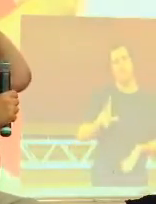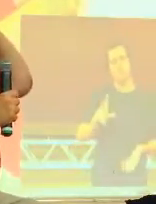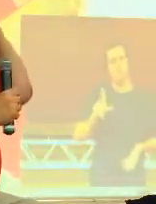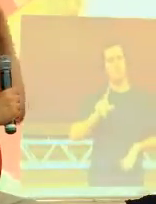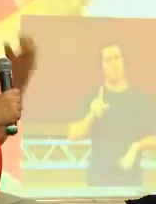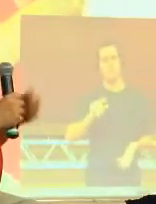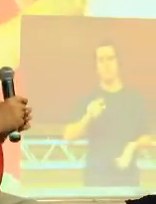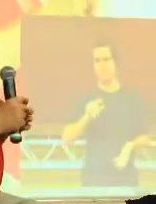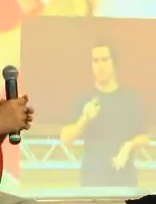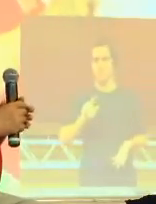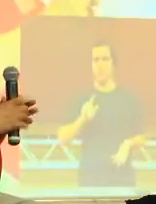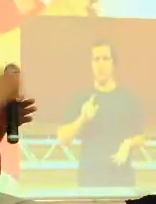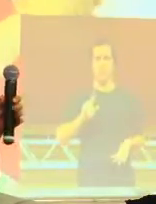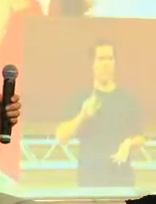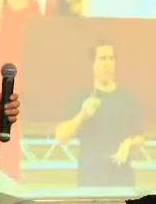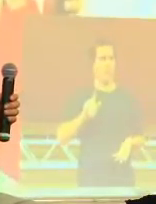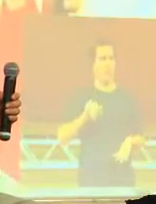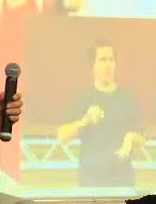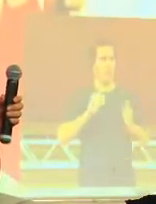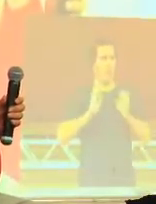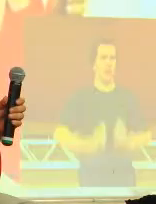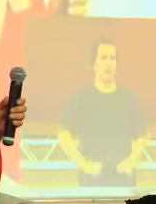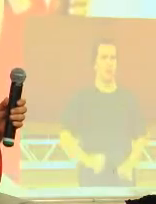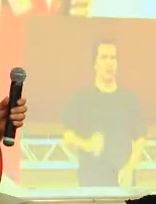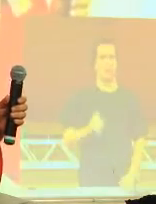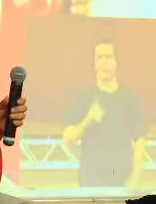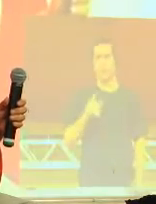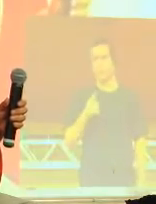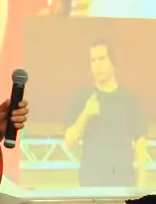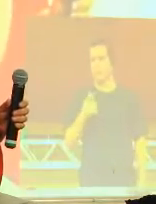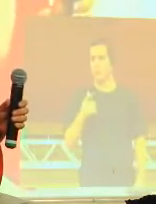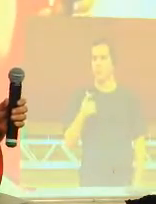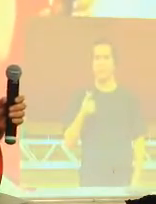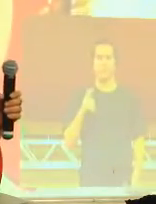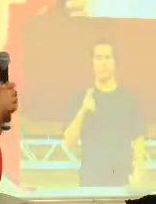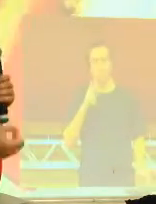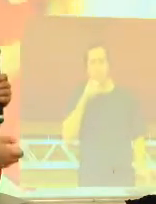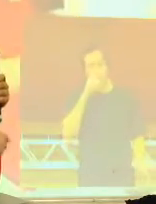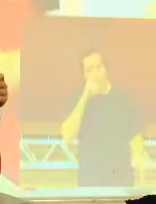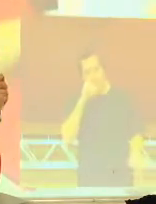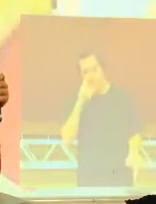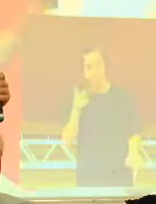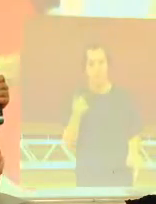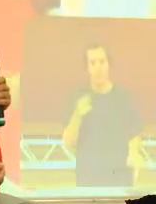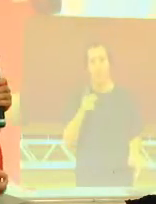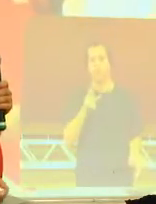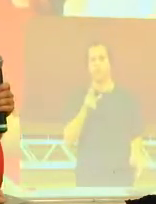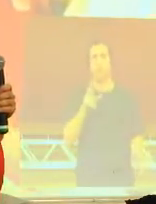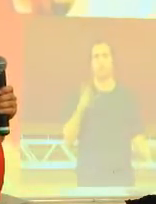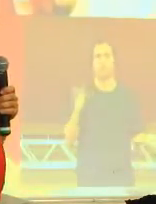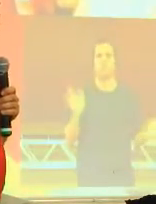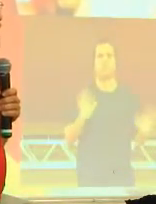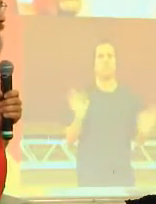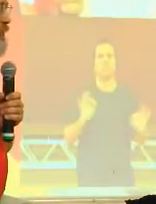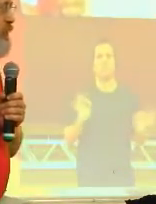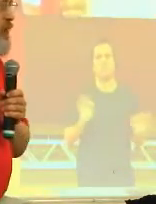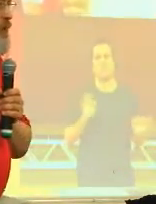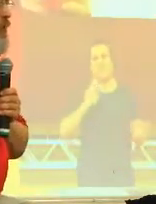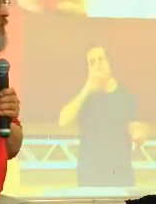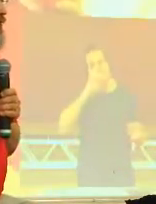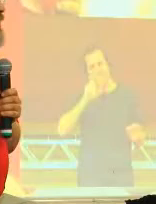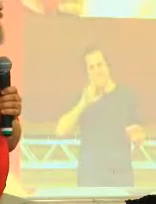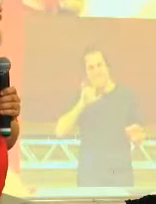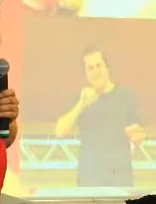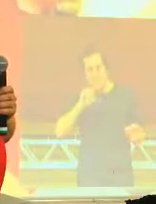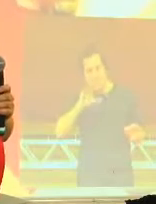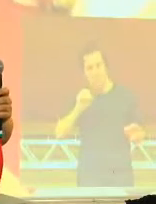not dangerous. It's not dangerous. It's not as dangerous means something very bad might happen to you. No,